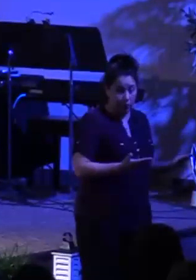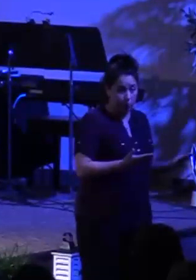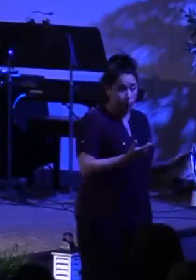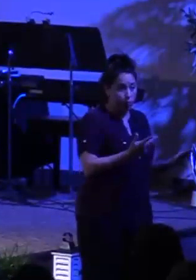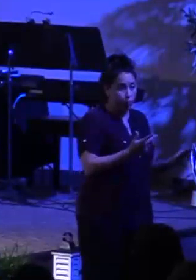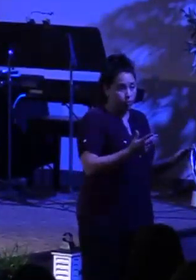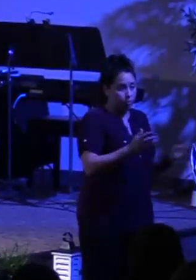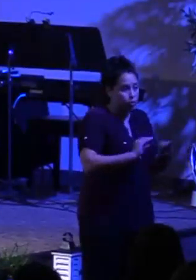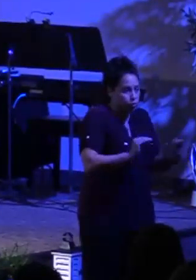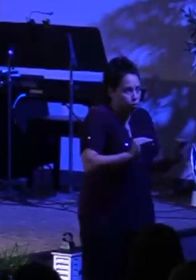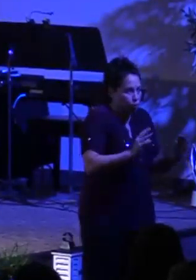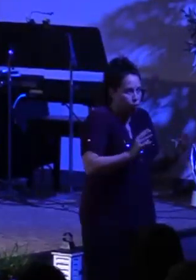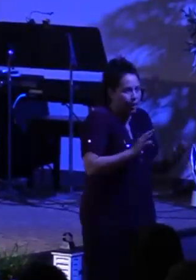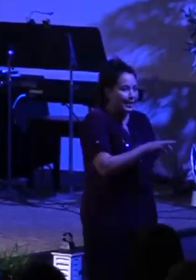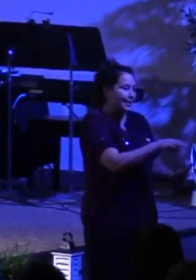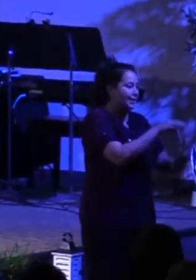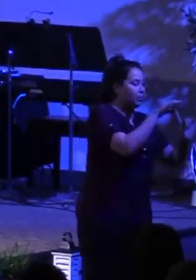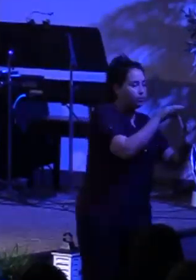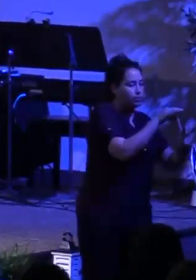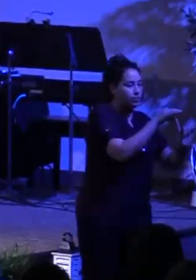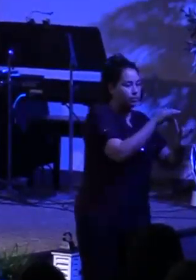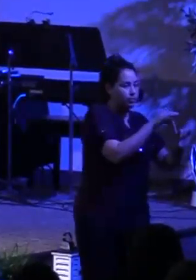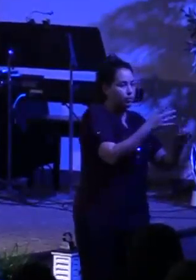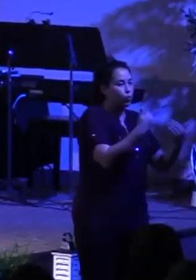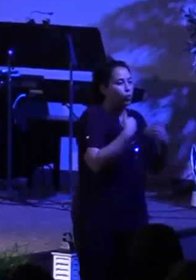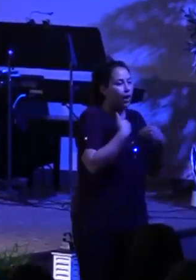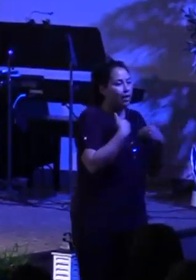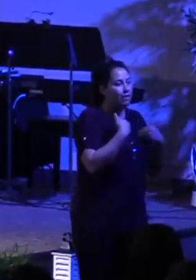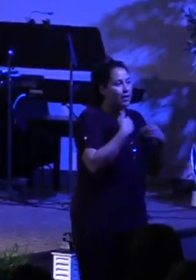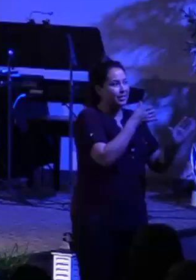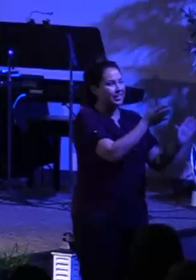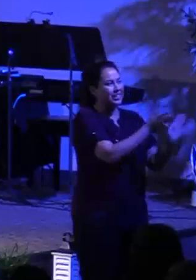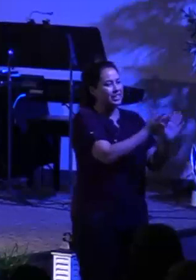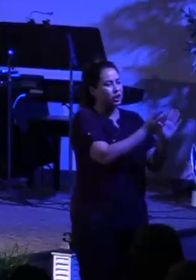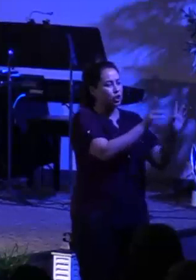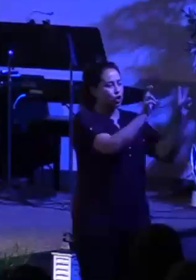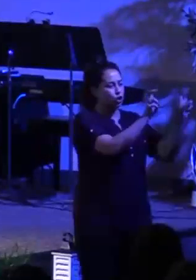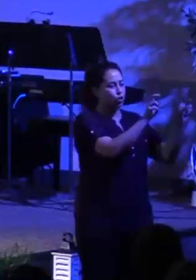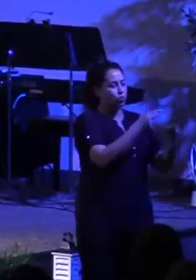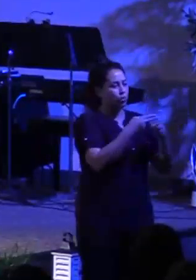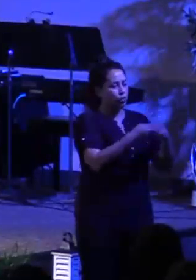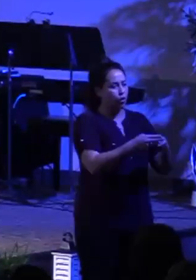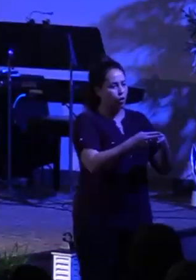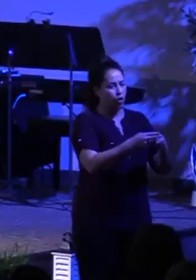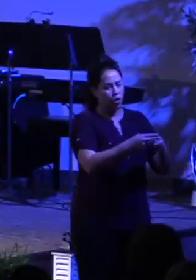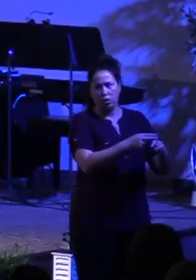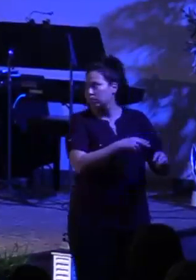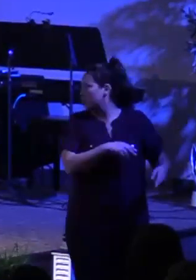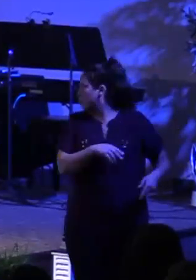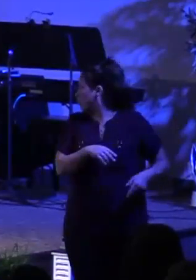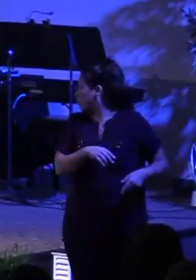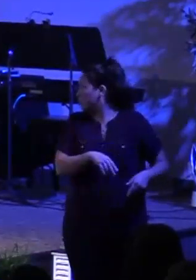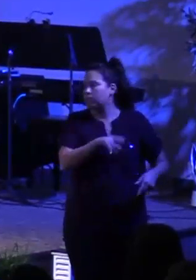there's no exceptions. There's this psychological term called negative bias. Have you heard of it? If you haven't heard of it, this is